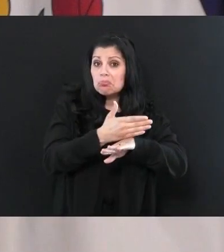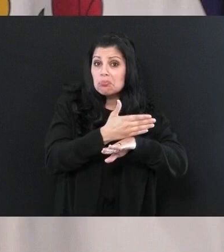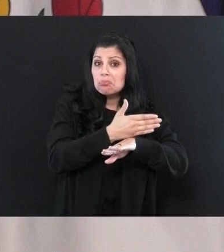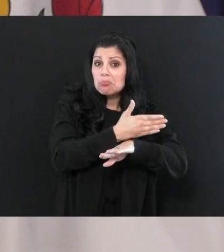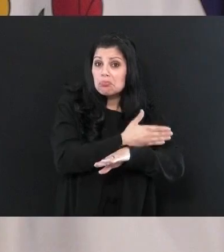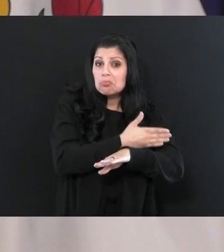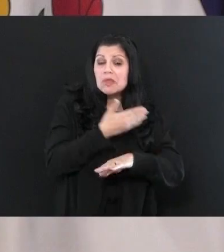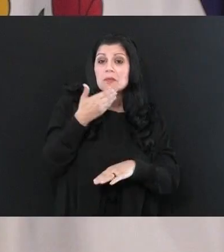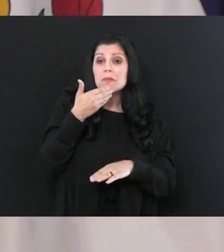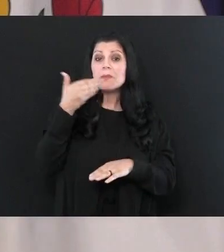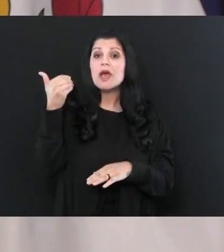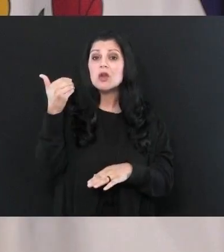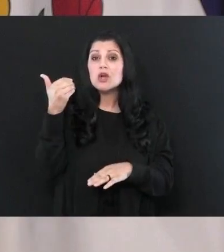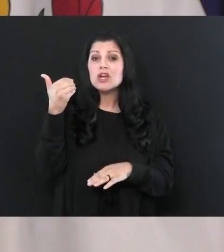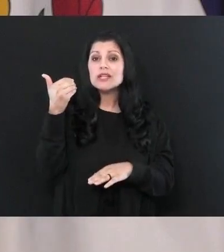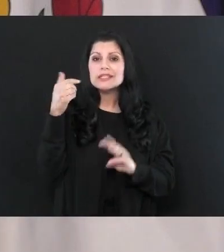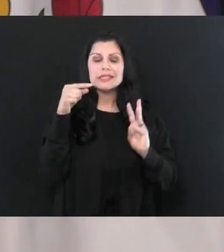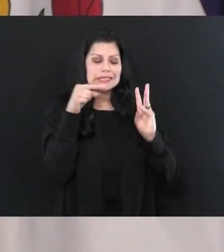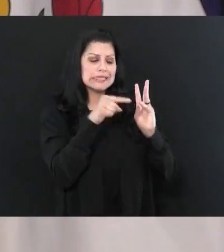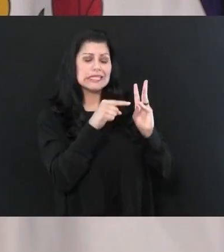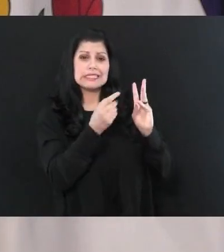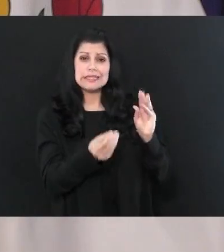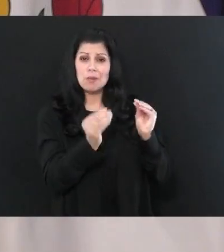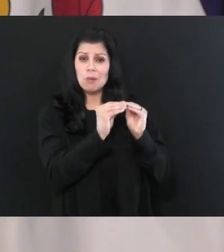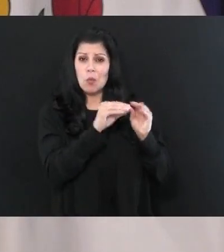But 6 additional deaths is